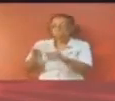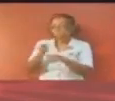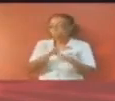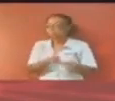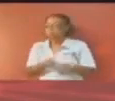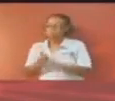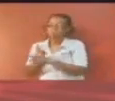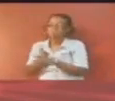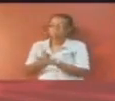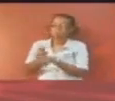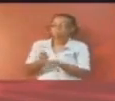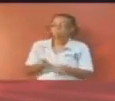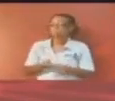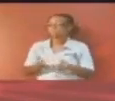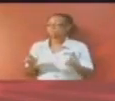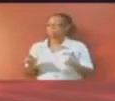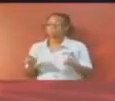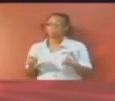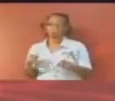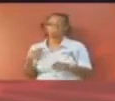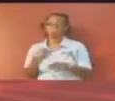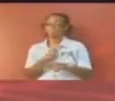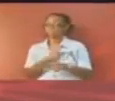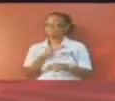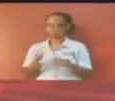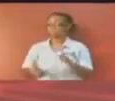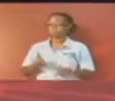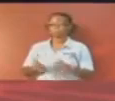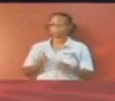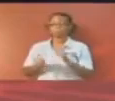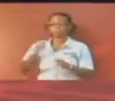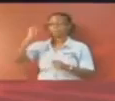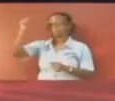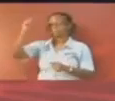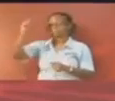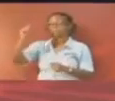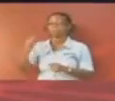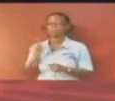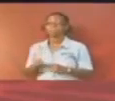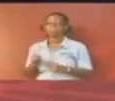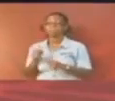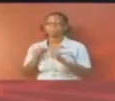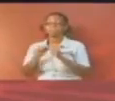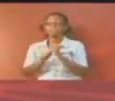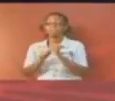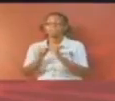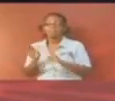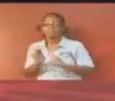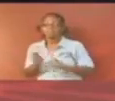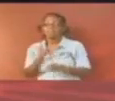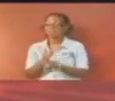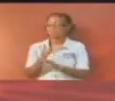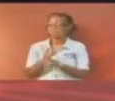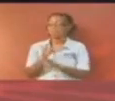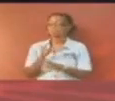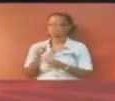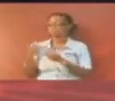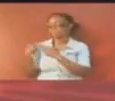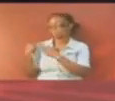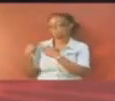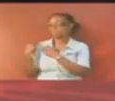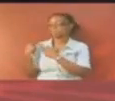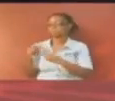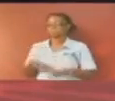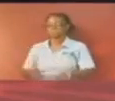continue to decrease the demand for hospital beds. And how do we do this? We need